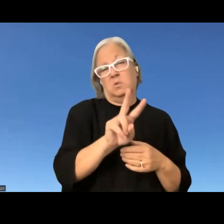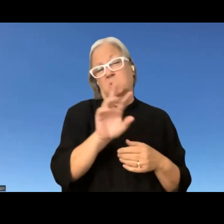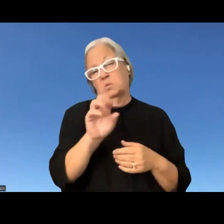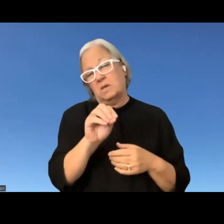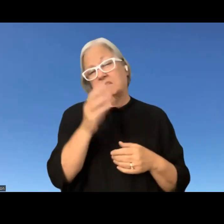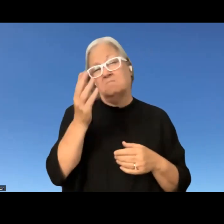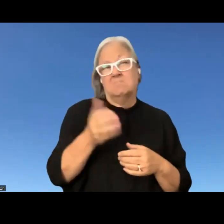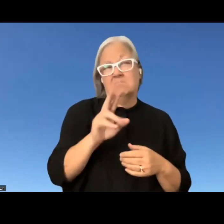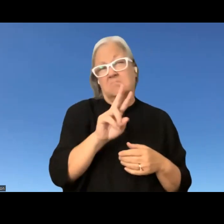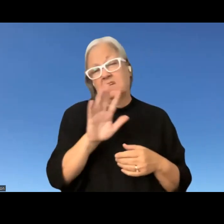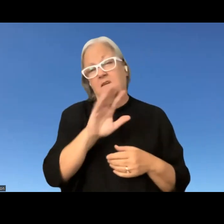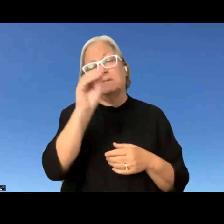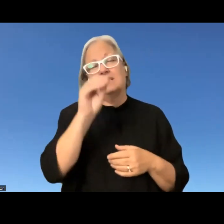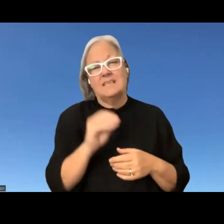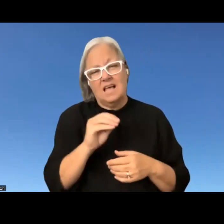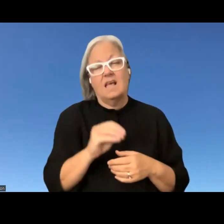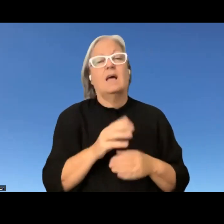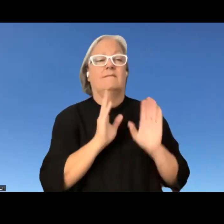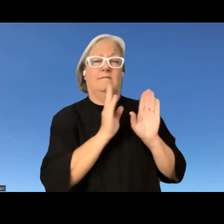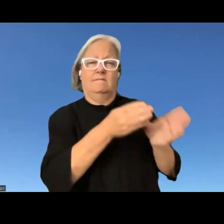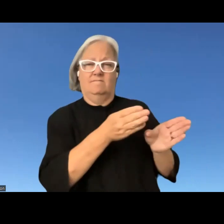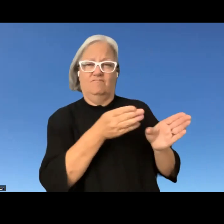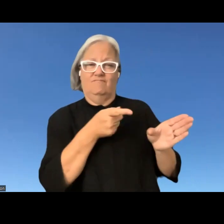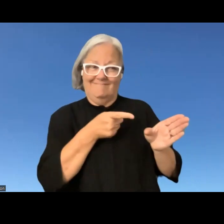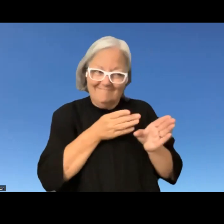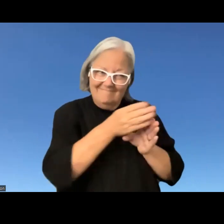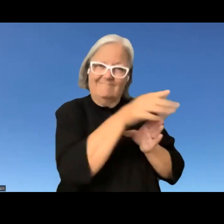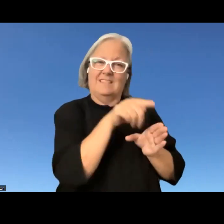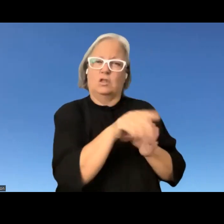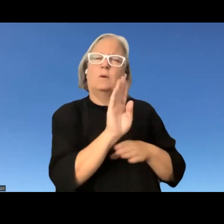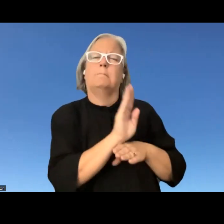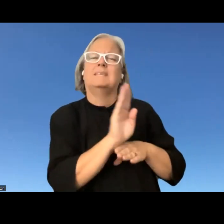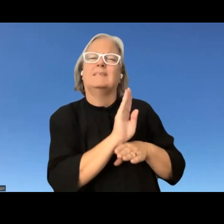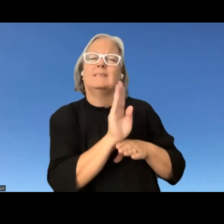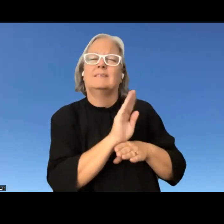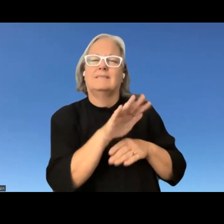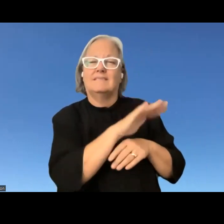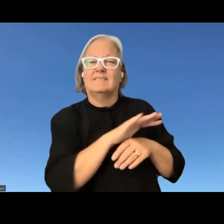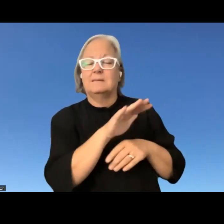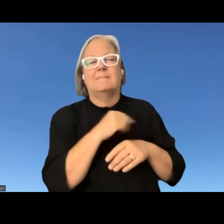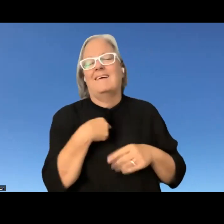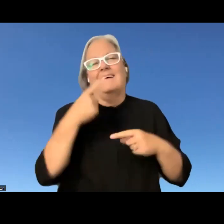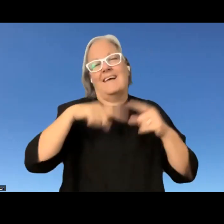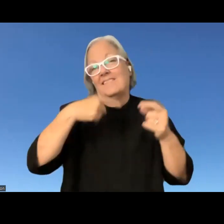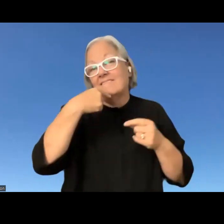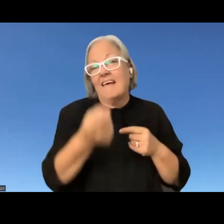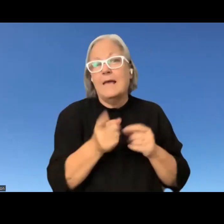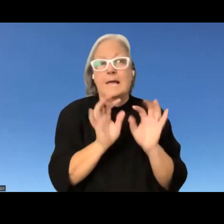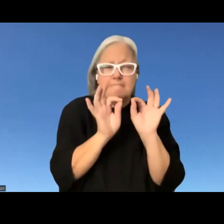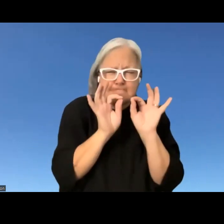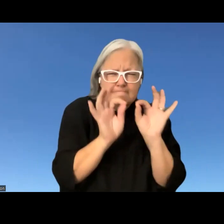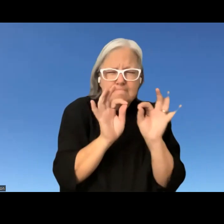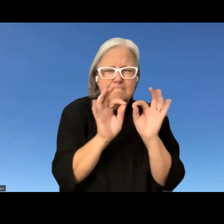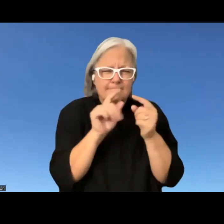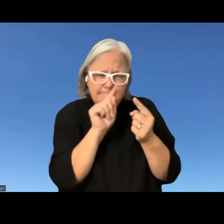from the business sector, but I cannot give an exact number. And I think the important thing is we do